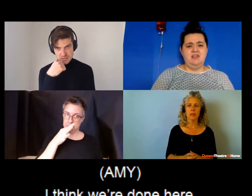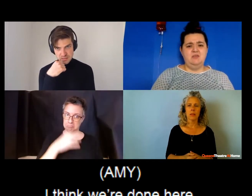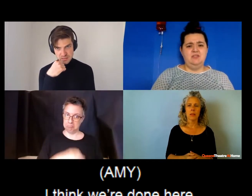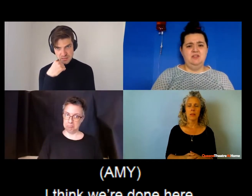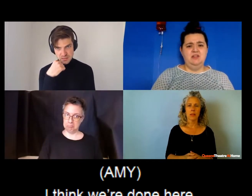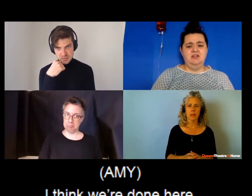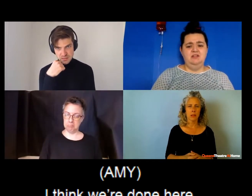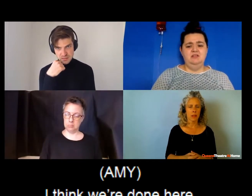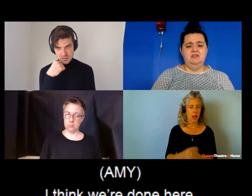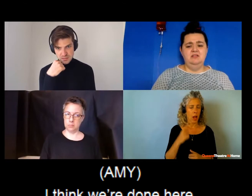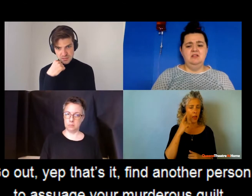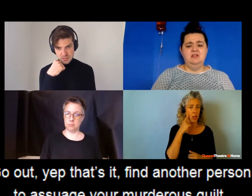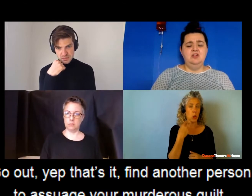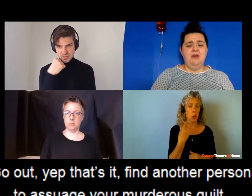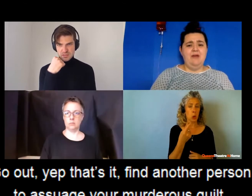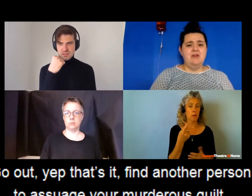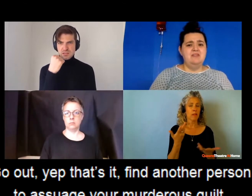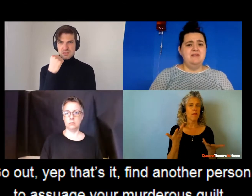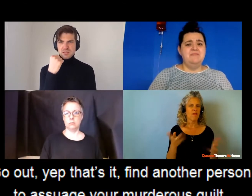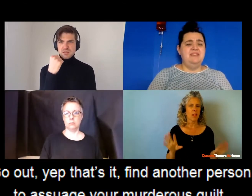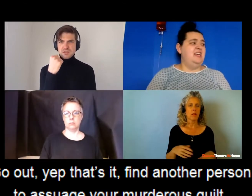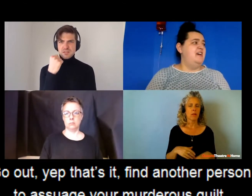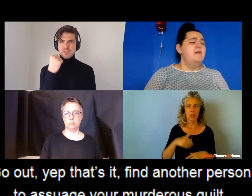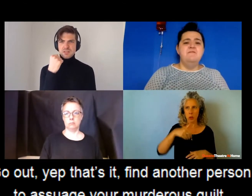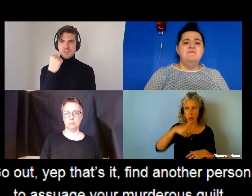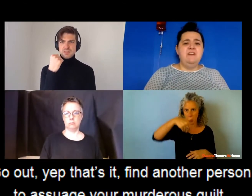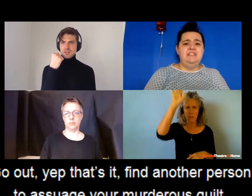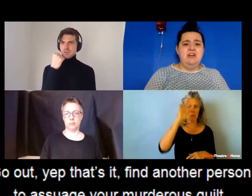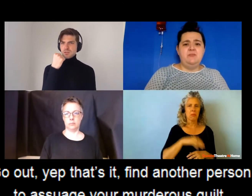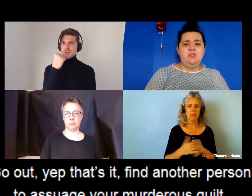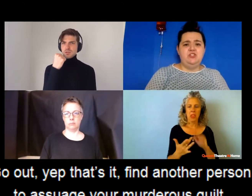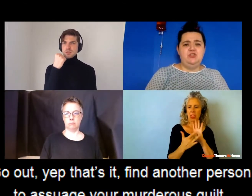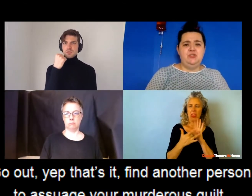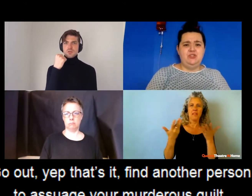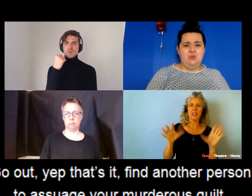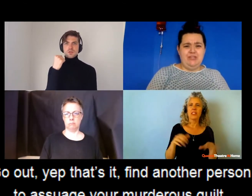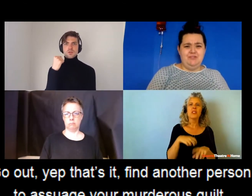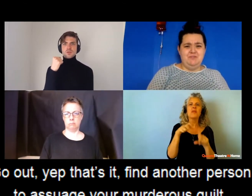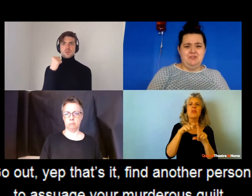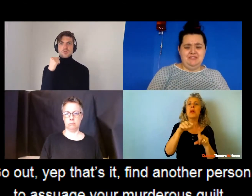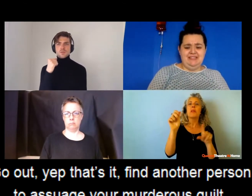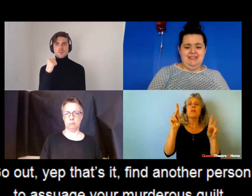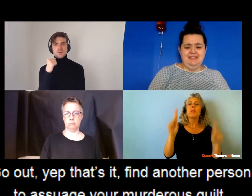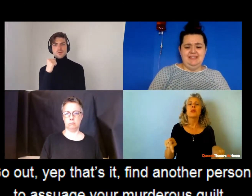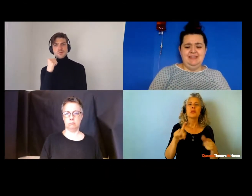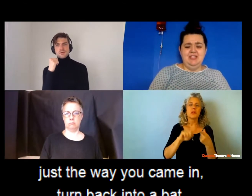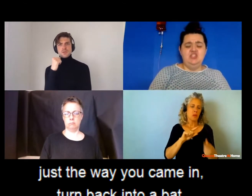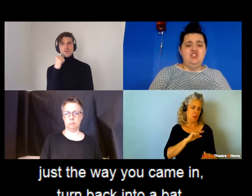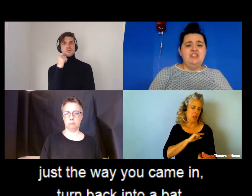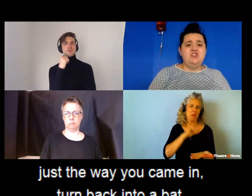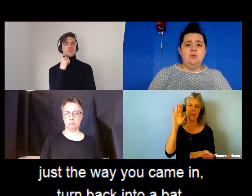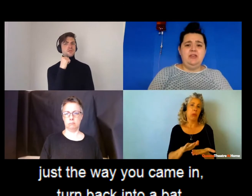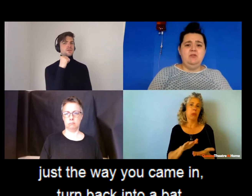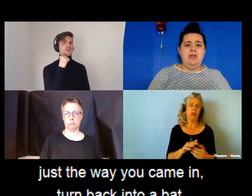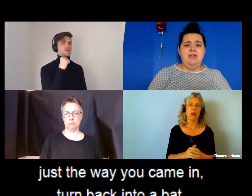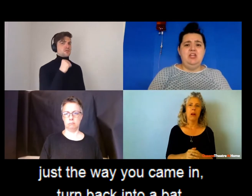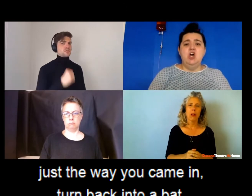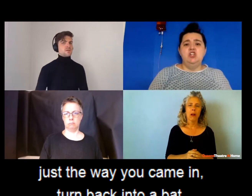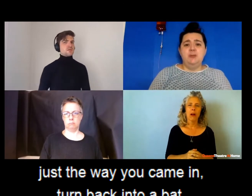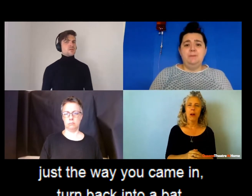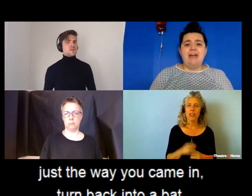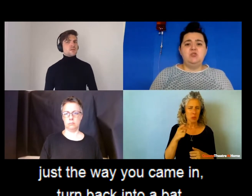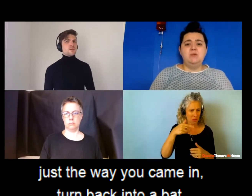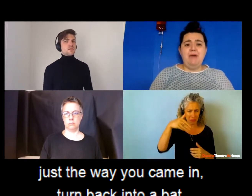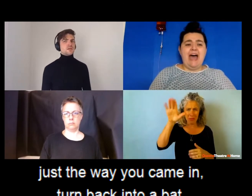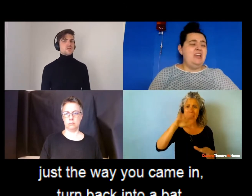I think we're done here. Go out. Yep, that's it. Find another person to assuage your murderous guilt. Just the way you came in.